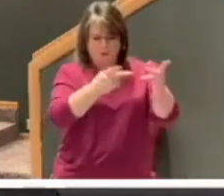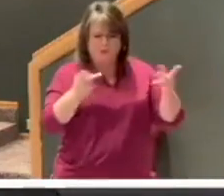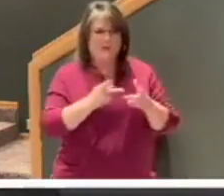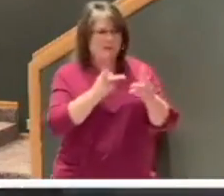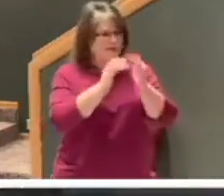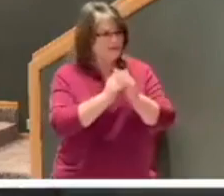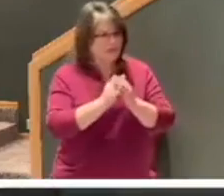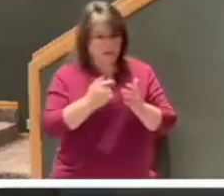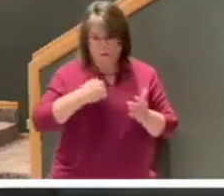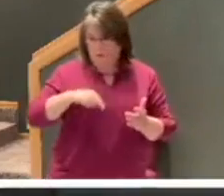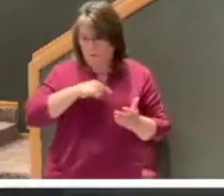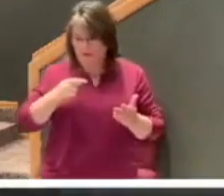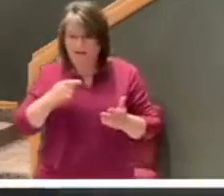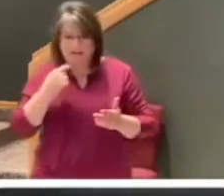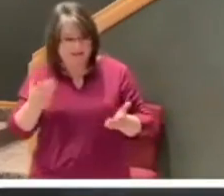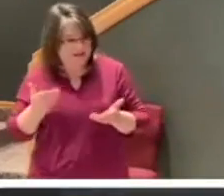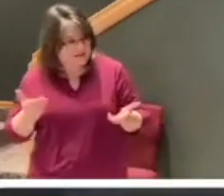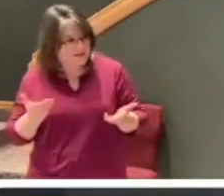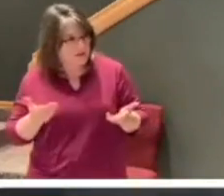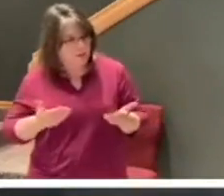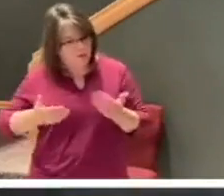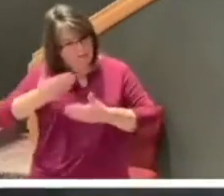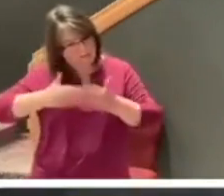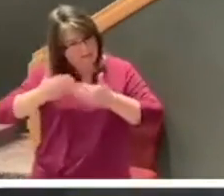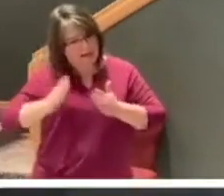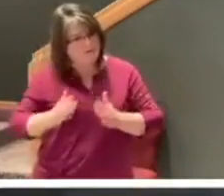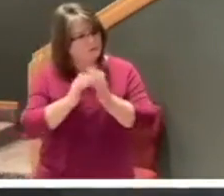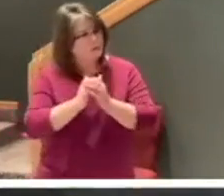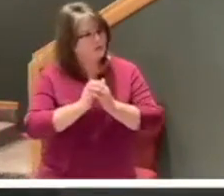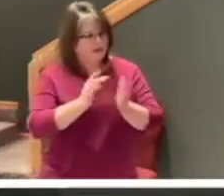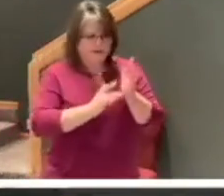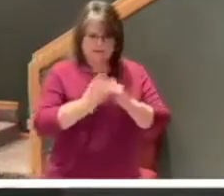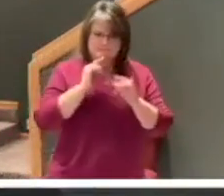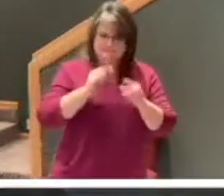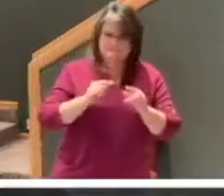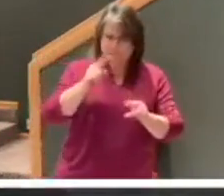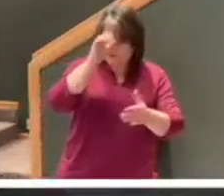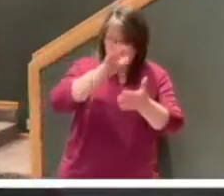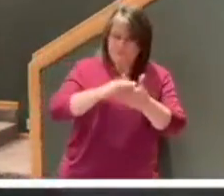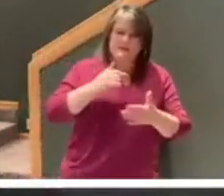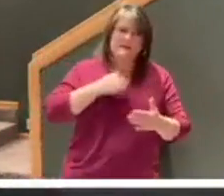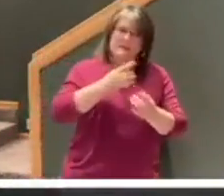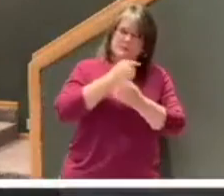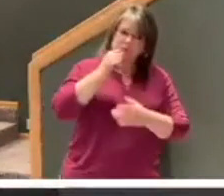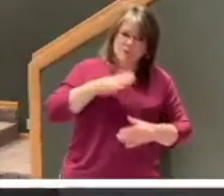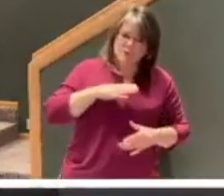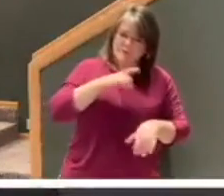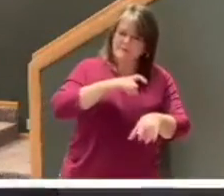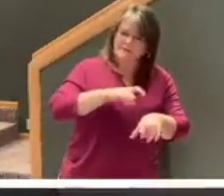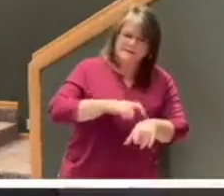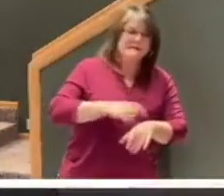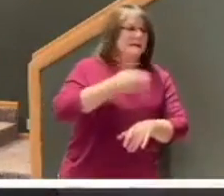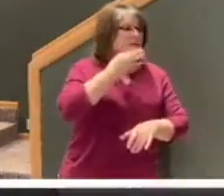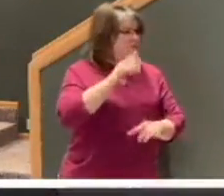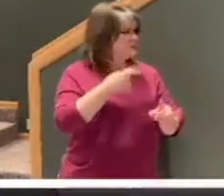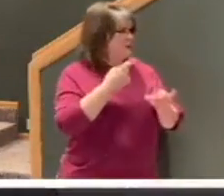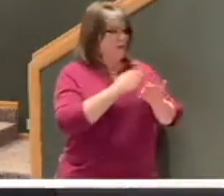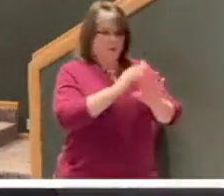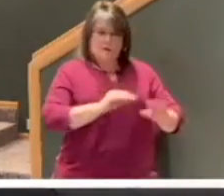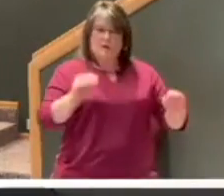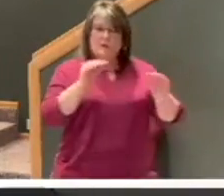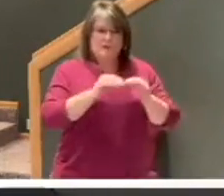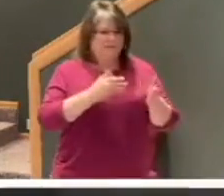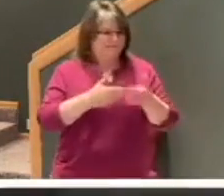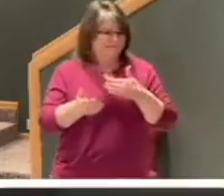at Mount Gerizim, where our ancestors worshiped? Jesus replied, believe me, dear woman, the time is coming when it will no longer